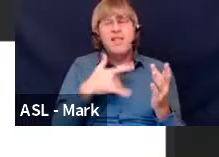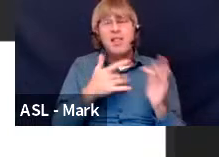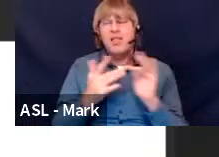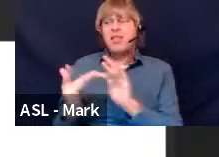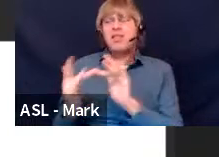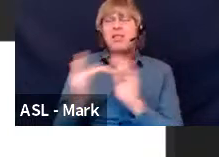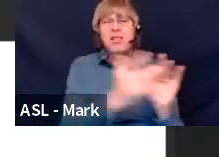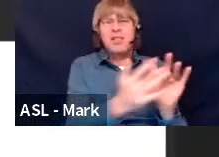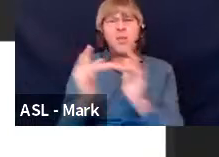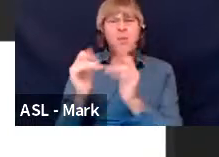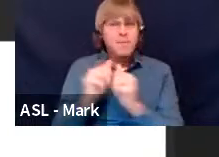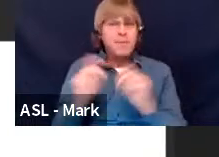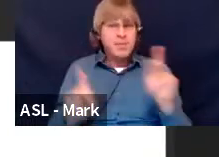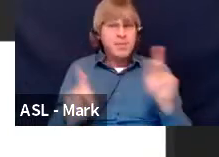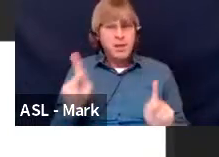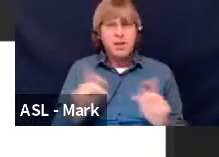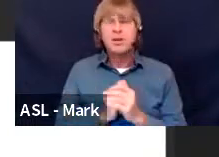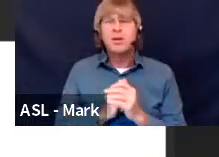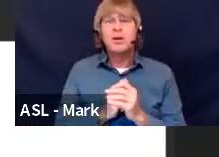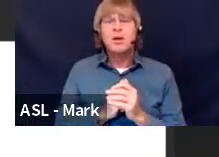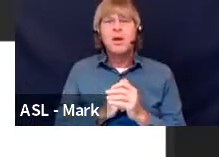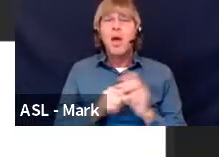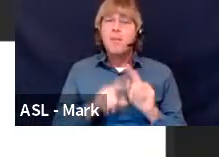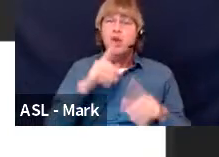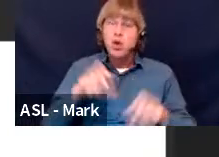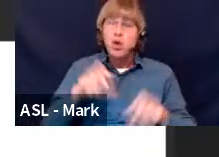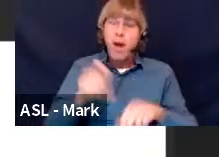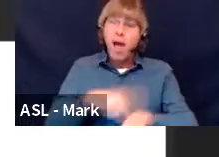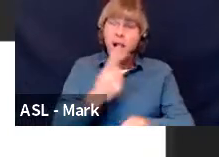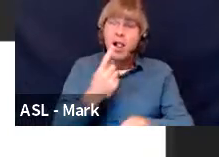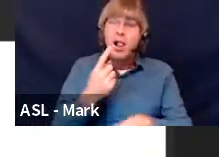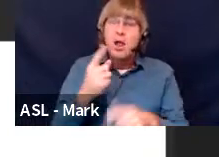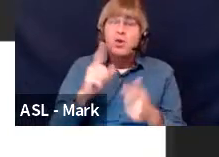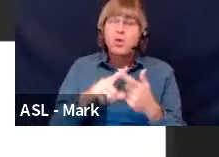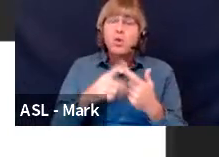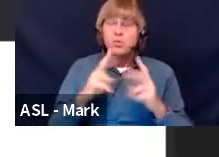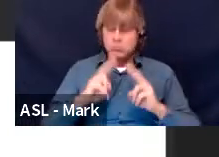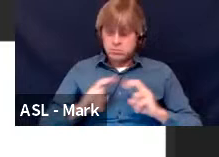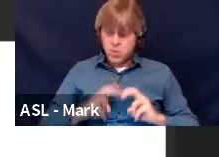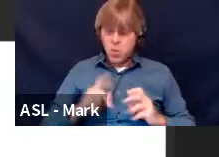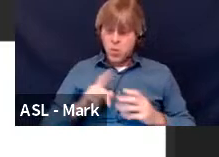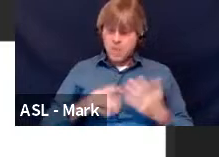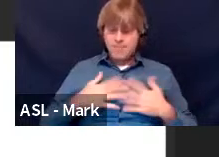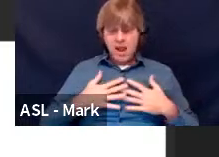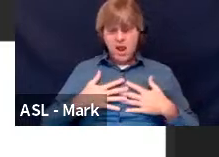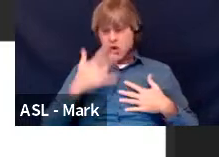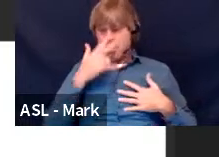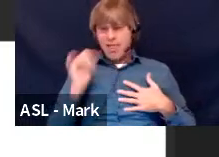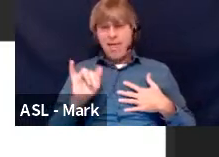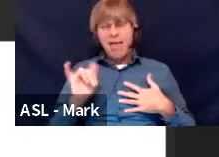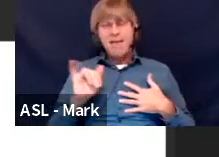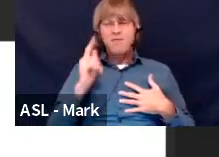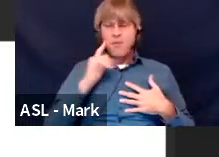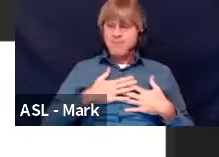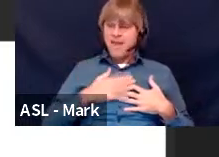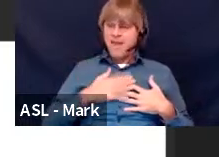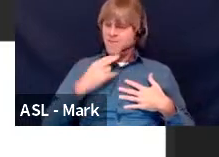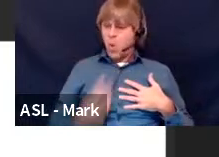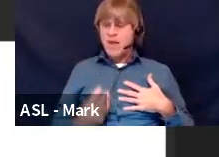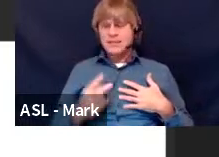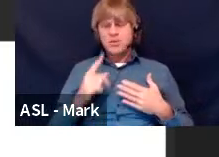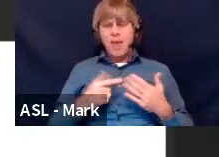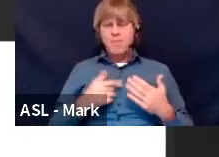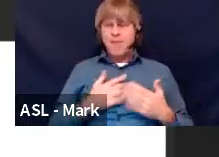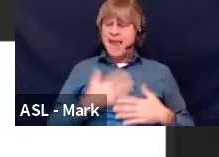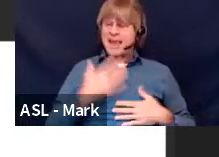people. Um, but it took a while to find out what that looked like, you know, for your voice and what you